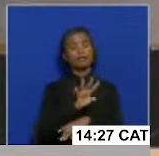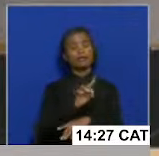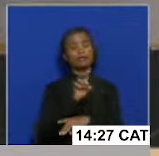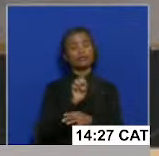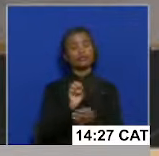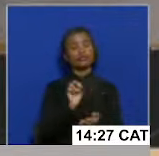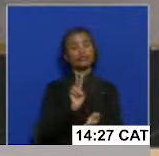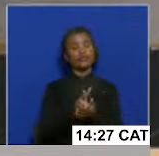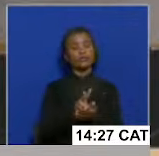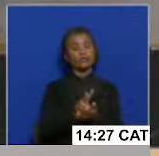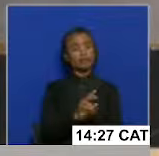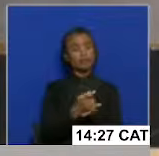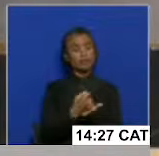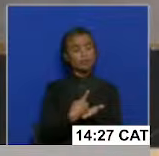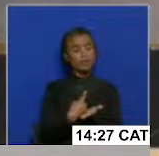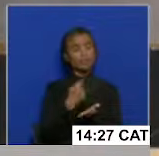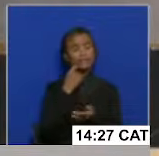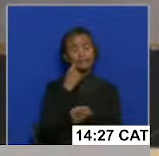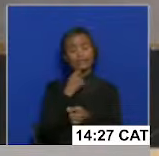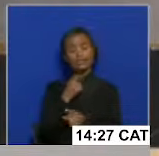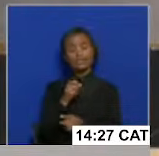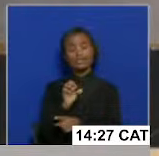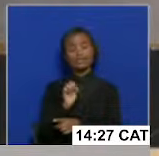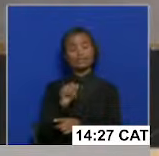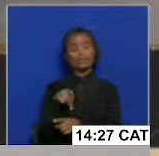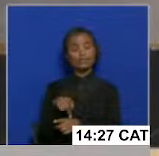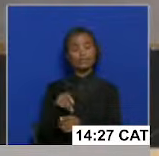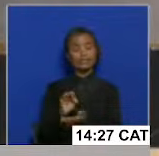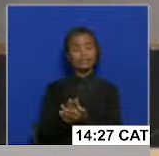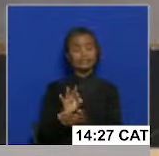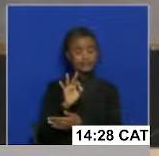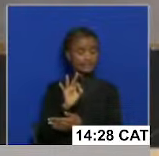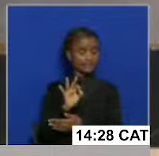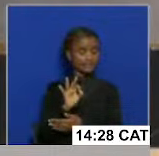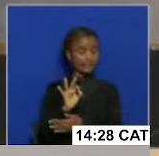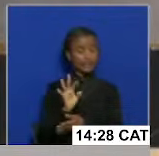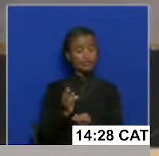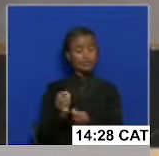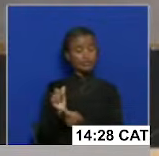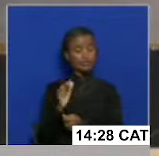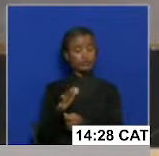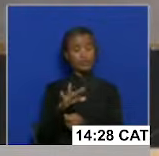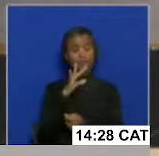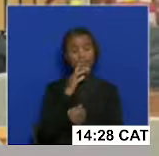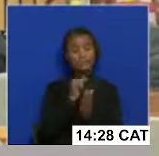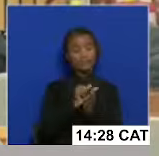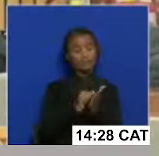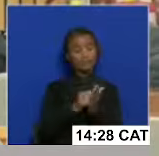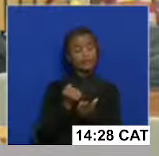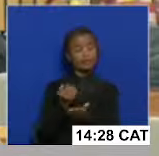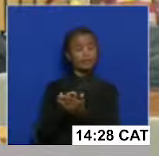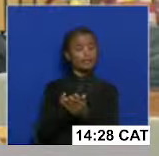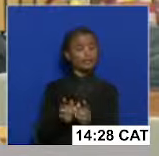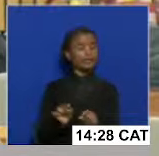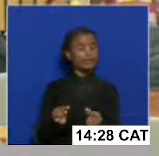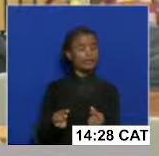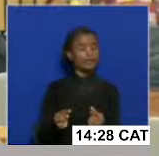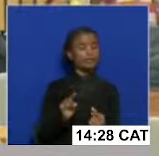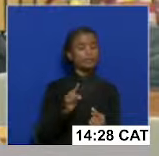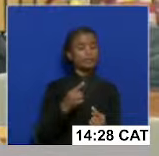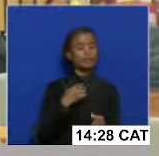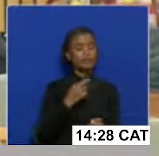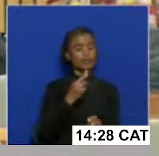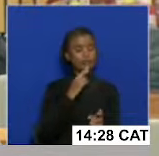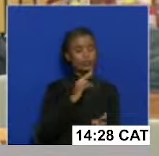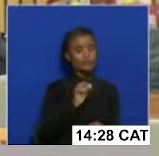out the SAP 13? Then we don't need to submit any statement at." Then I only responded to that. Okay, let me get